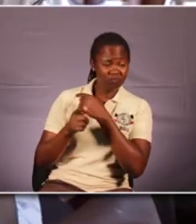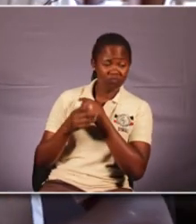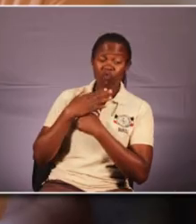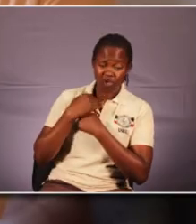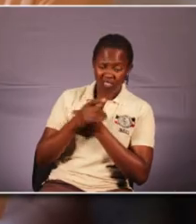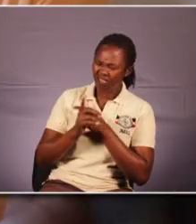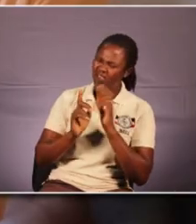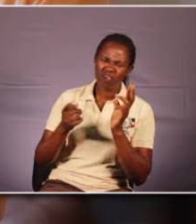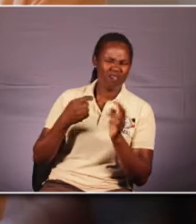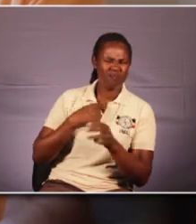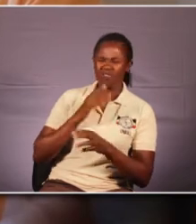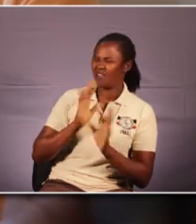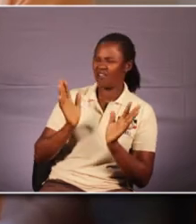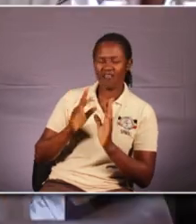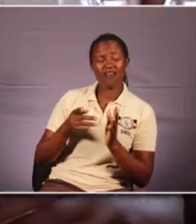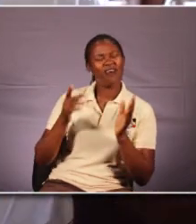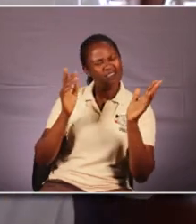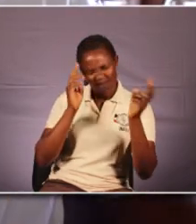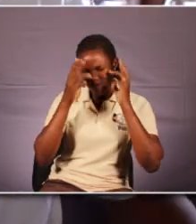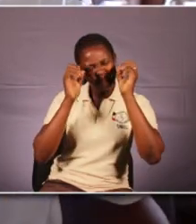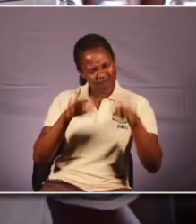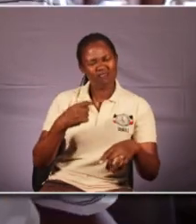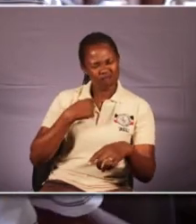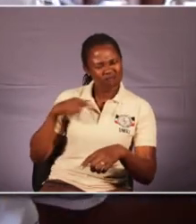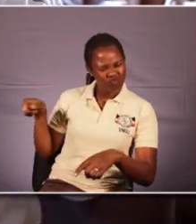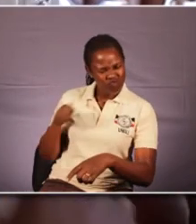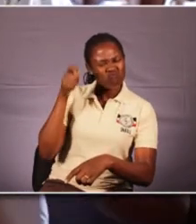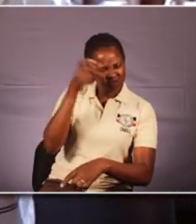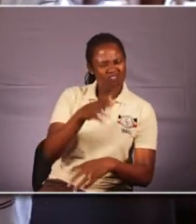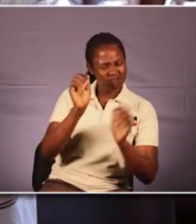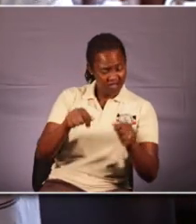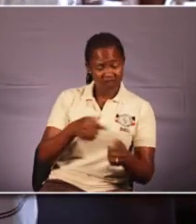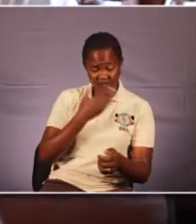on, man. You know I can hook you to any babe around campus. Here, take this.